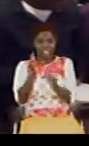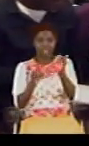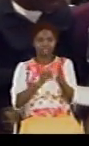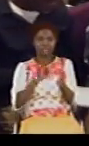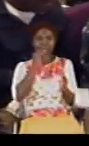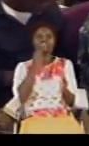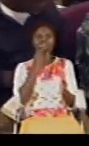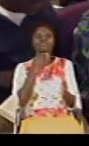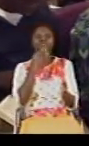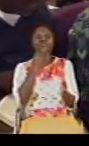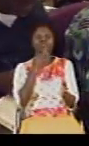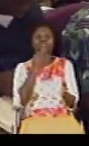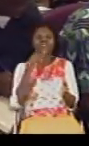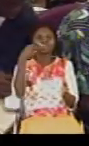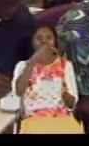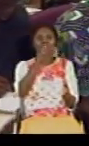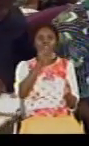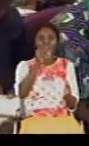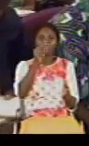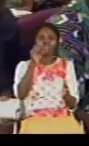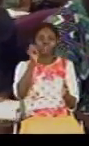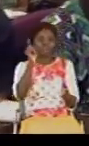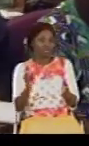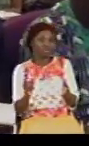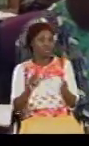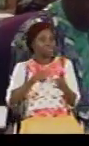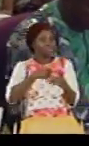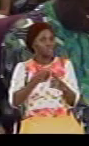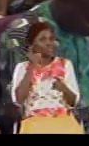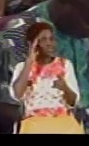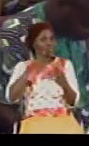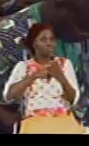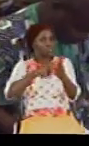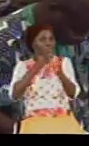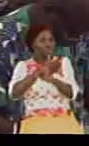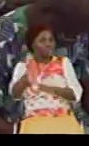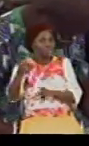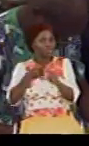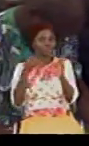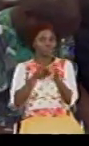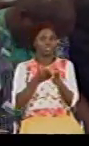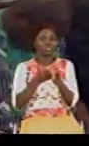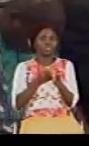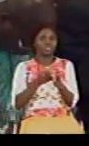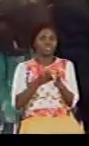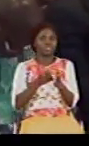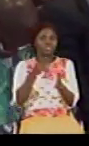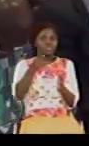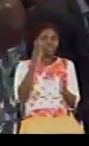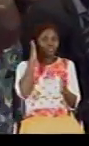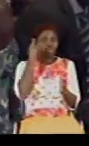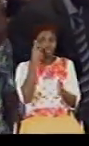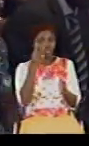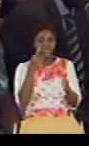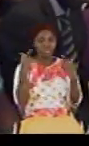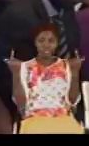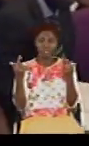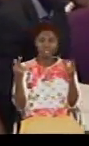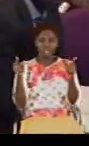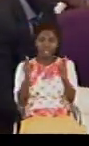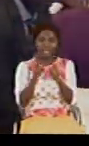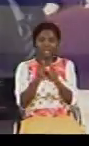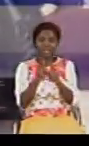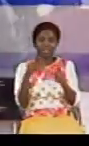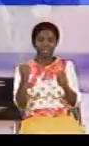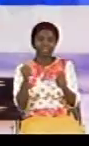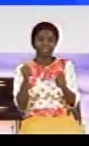see sin as a pretending demon, acting as an angel of light, working